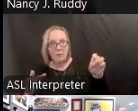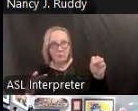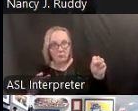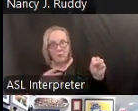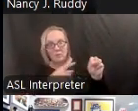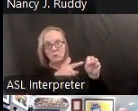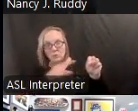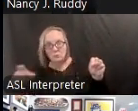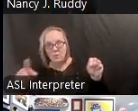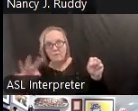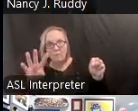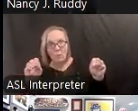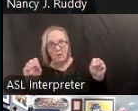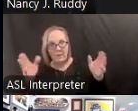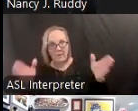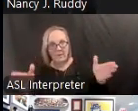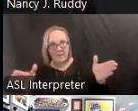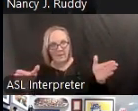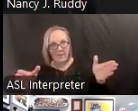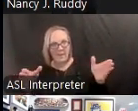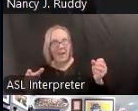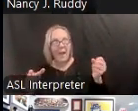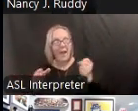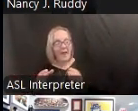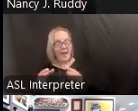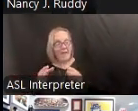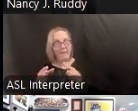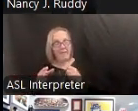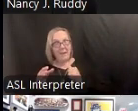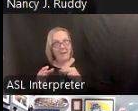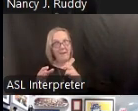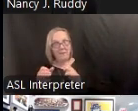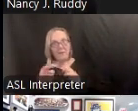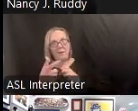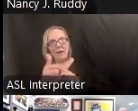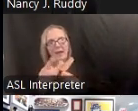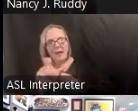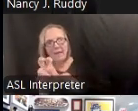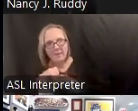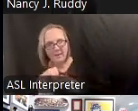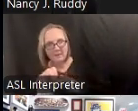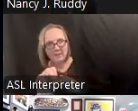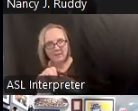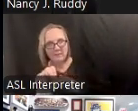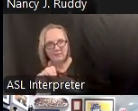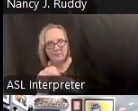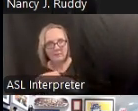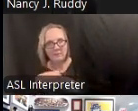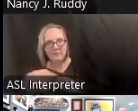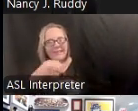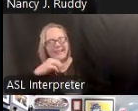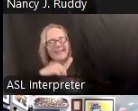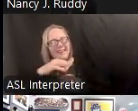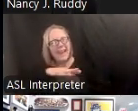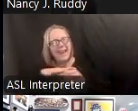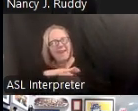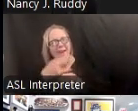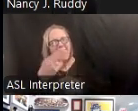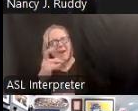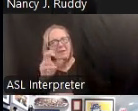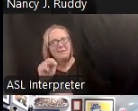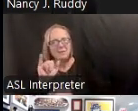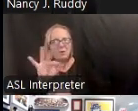40th Street between 11th Avenue and Galvin Avenue. The site is within the Special Hudson Yards District on Manhattan's far west